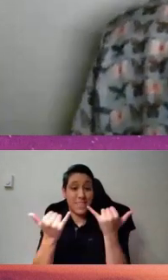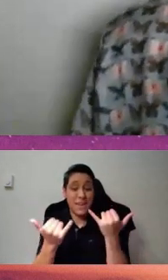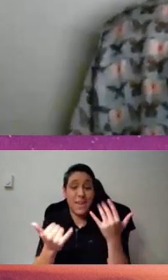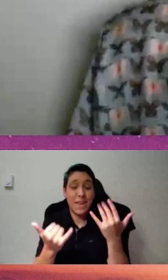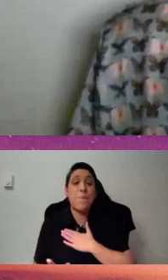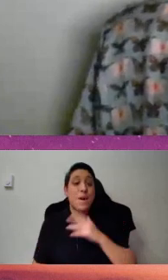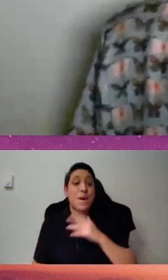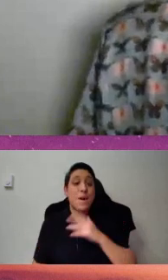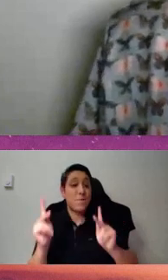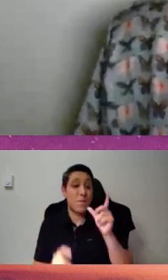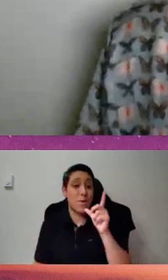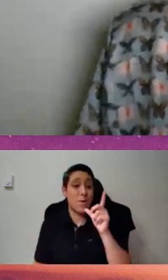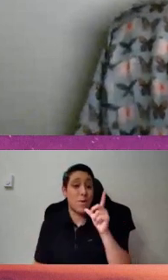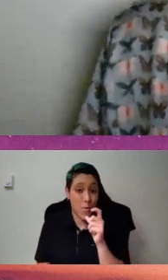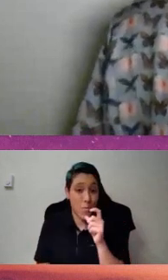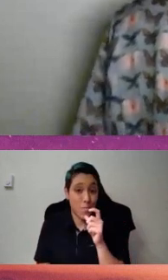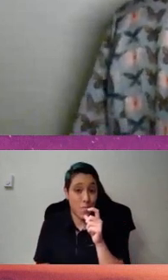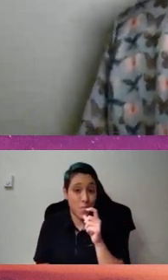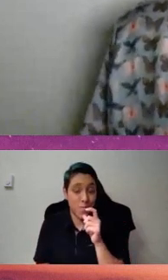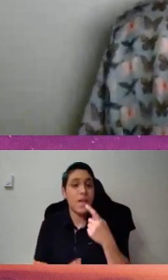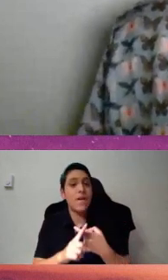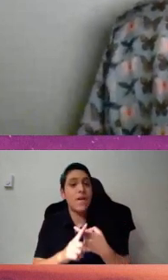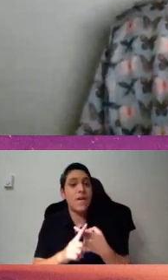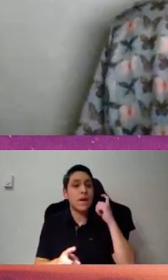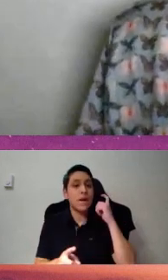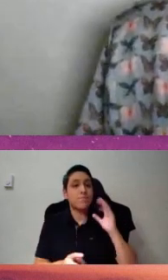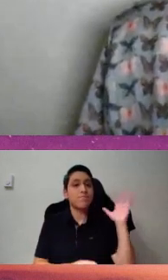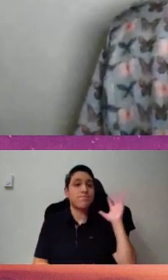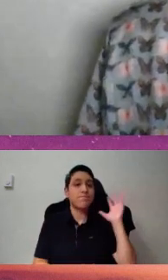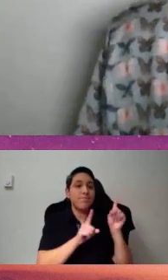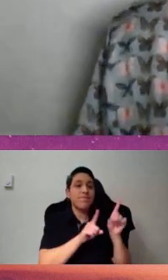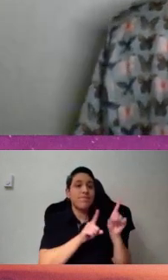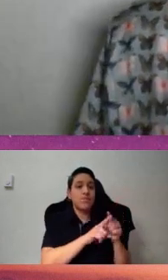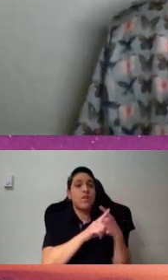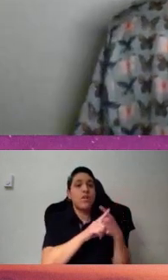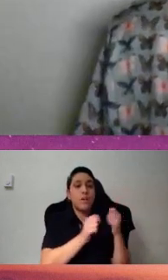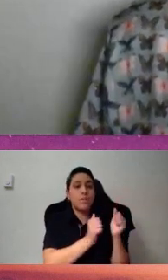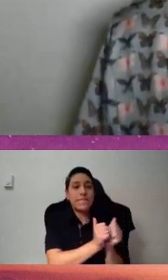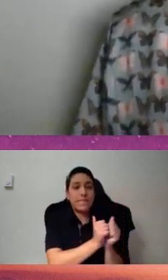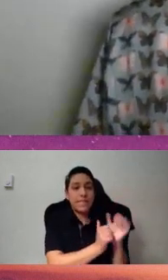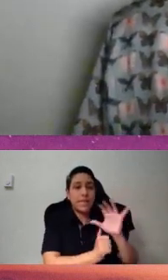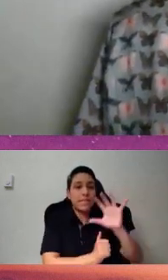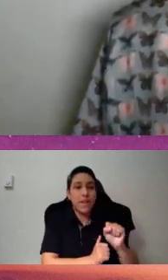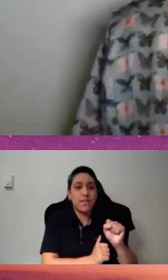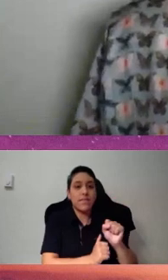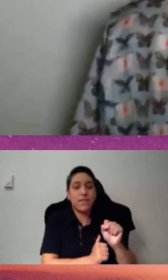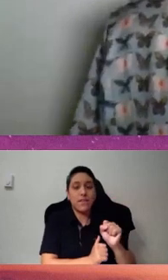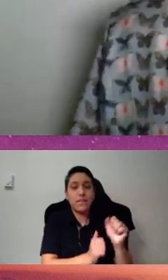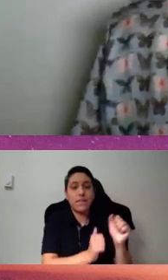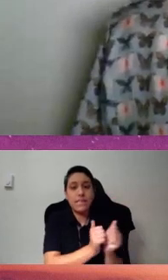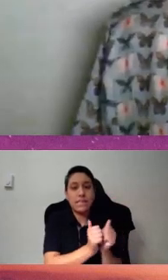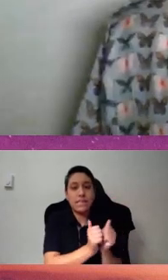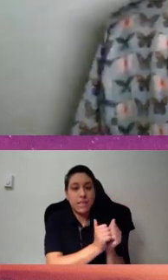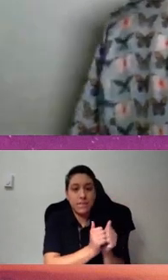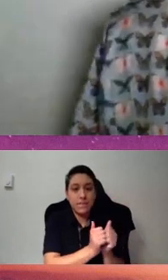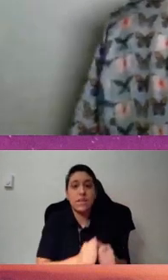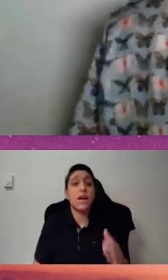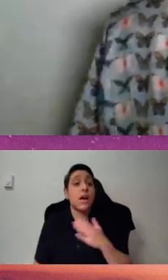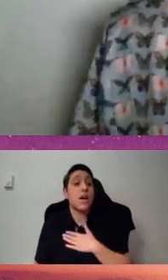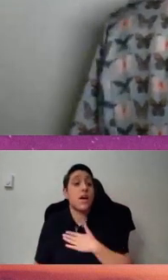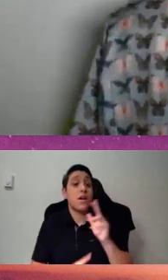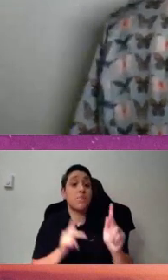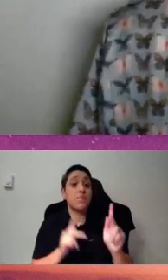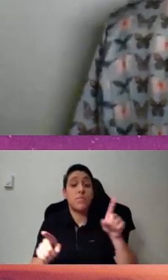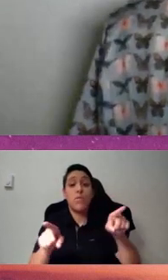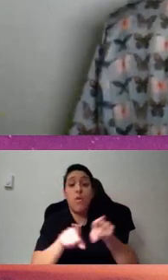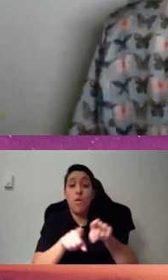people are descendants of enslaved Africans and Africans around the diaspora. My people are absolutely